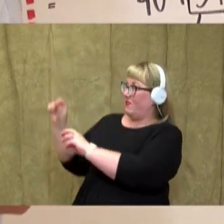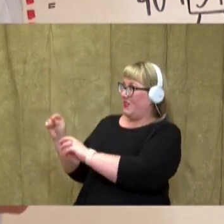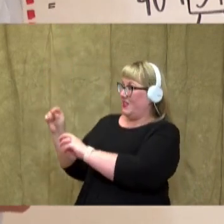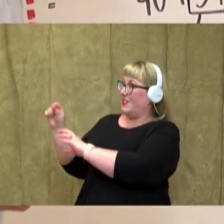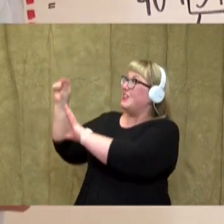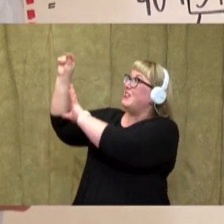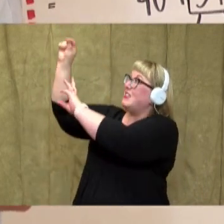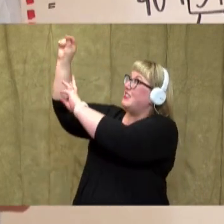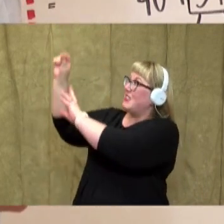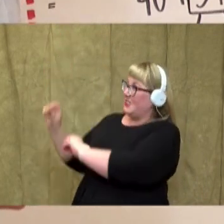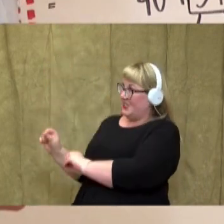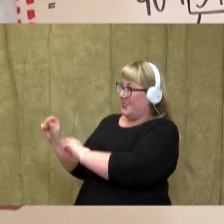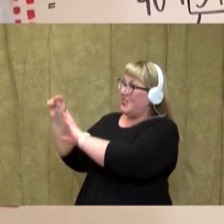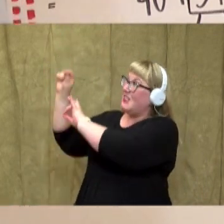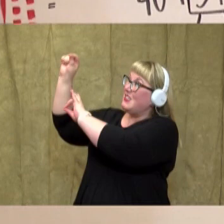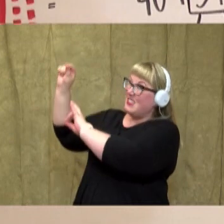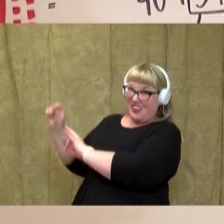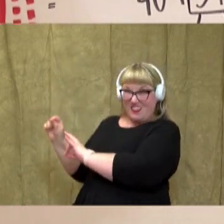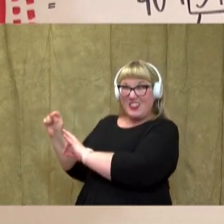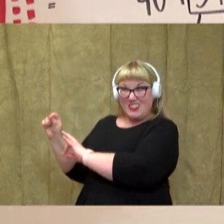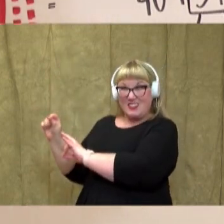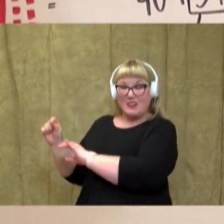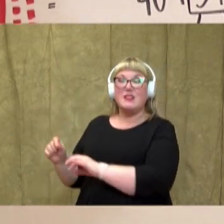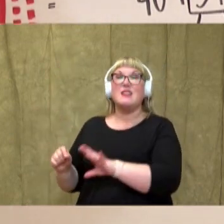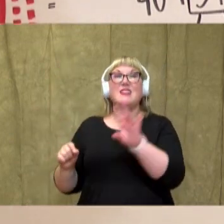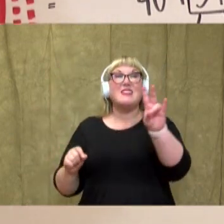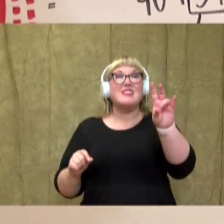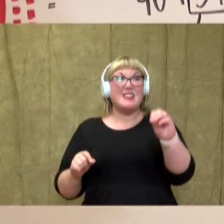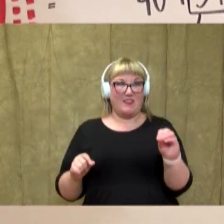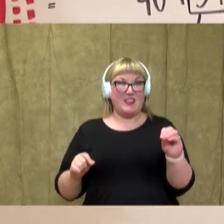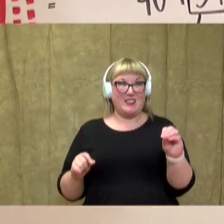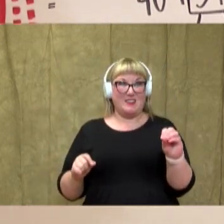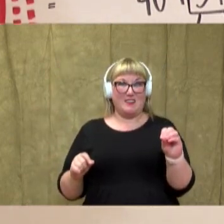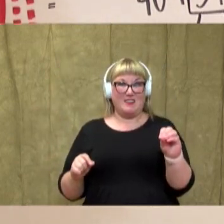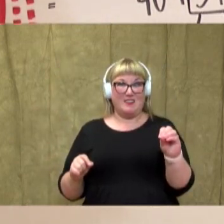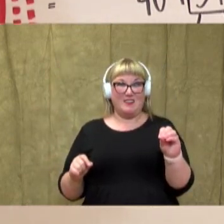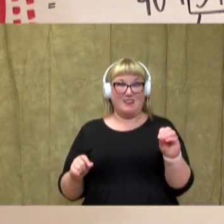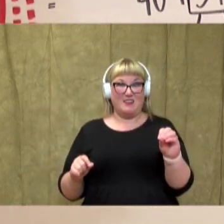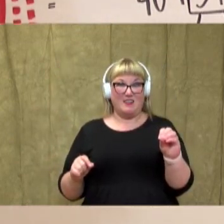60, 70. 70 is in the tens place.